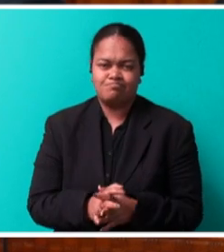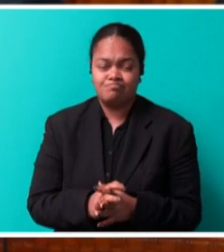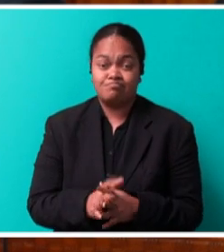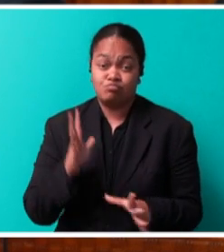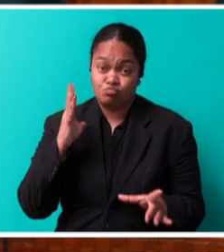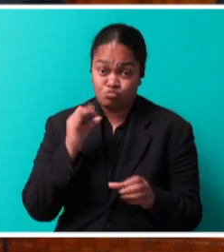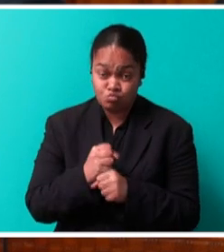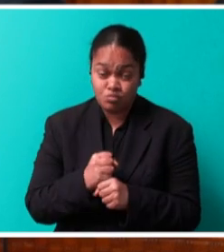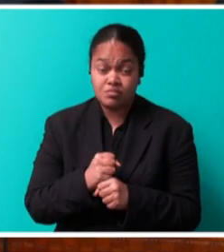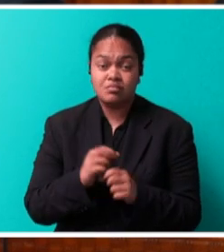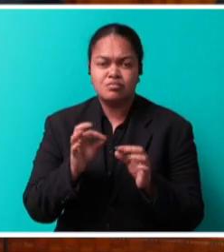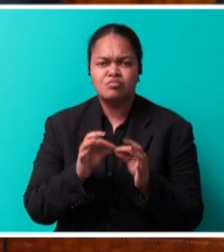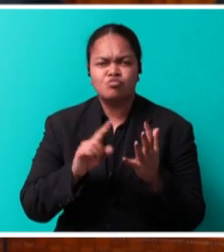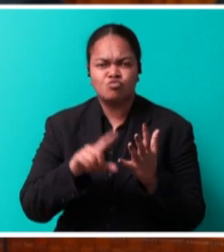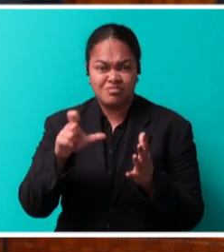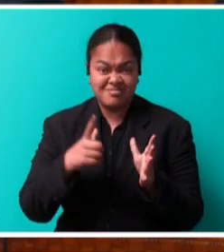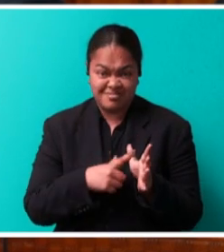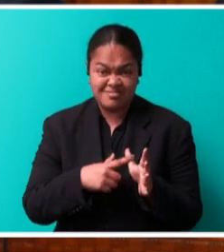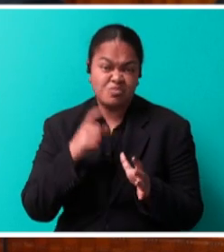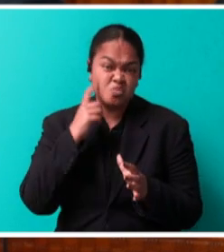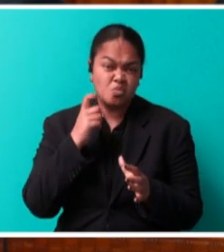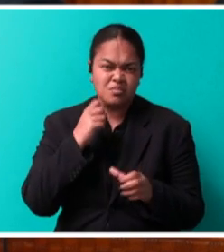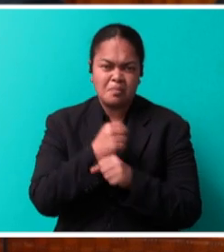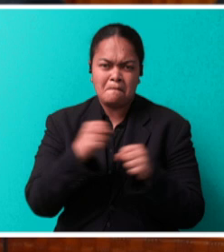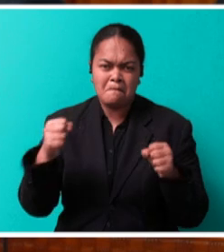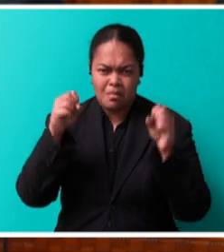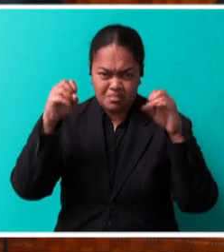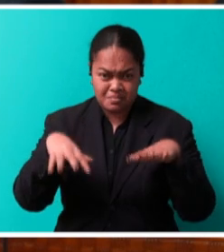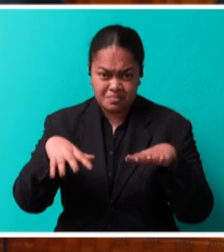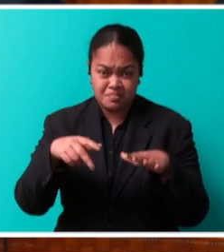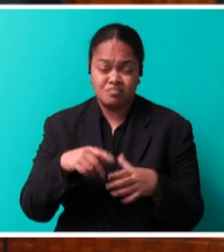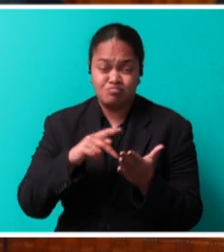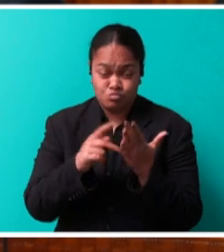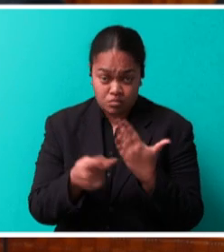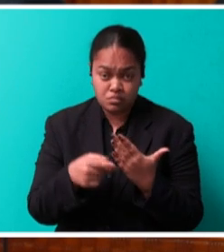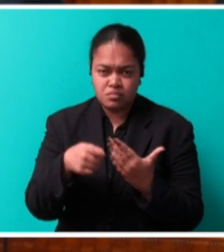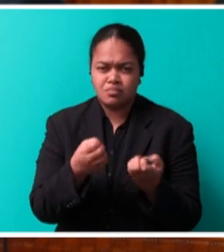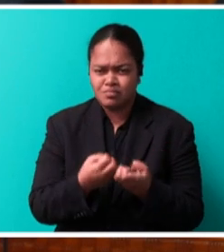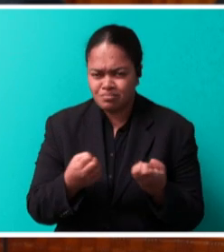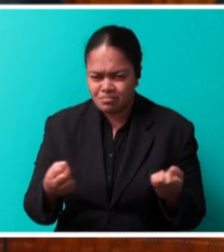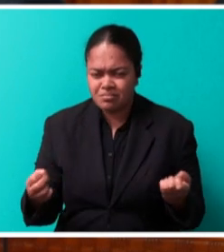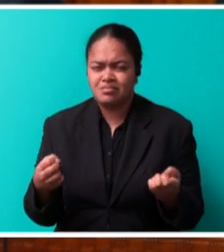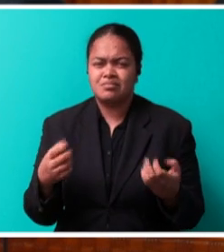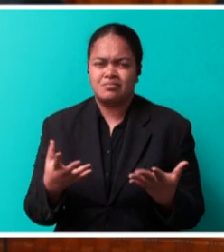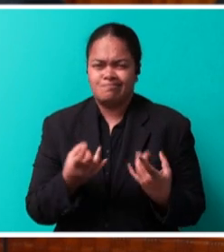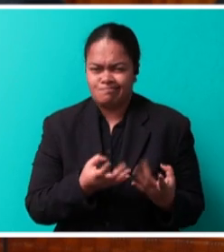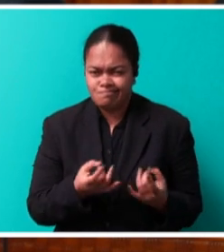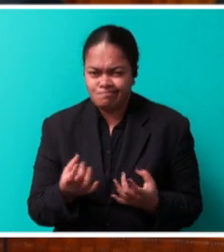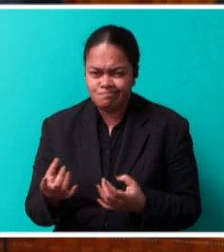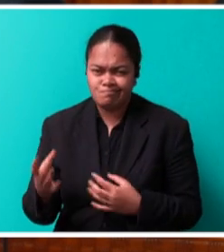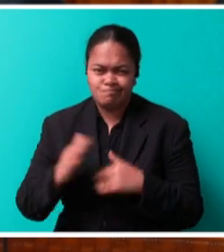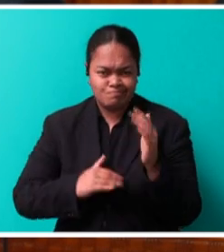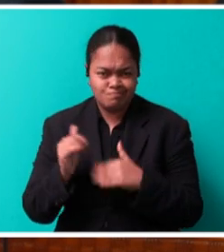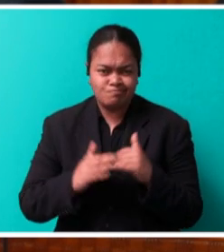the Buca Village Mini Hydropower project is progressing as planned, with procurement, staffing, and preparatory